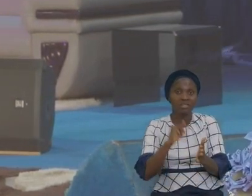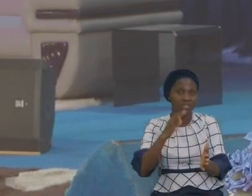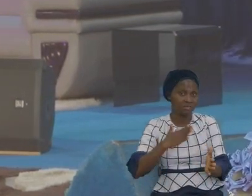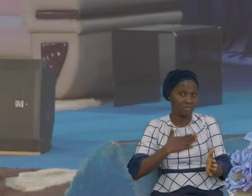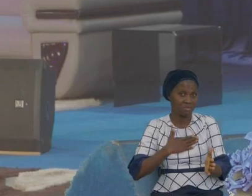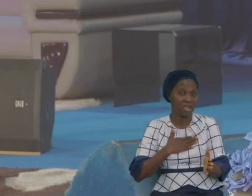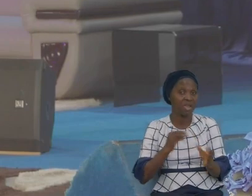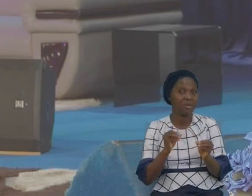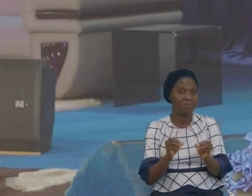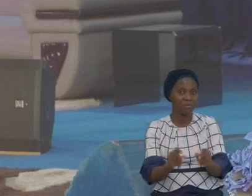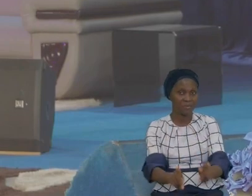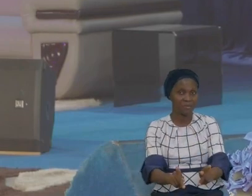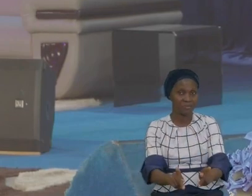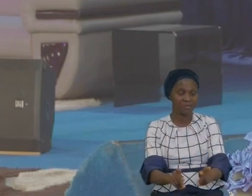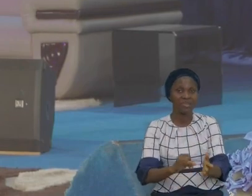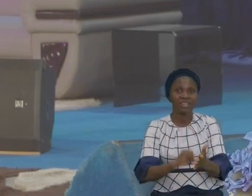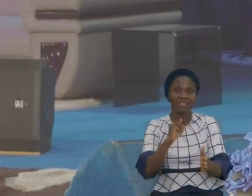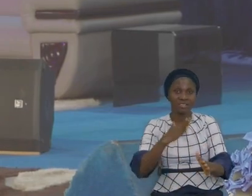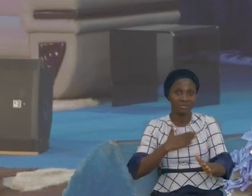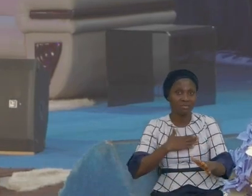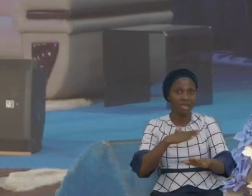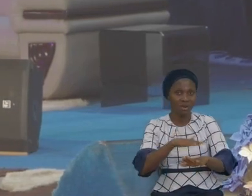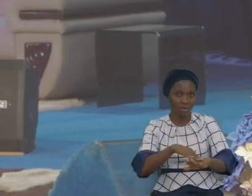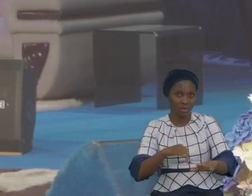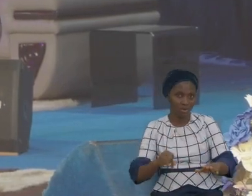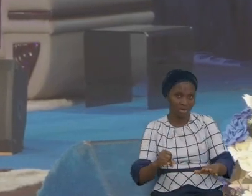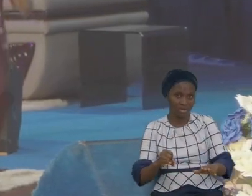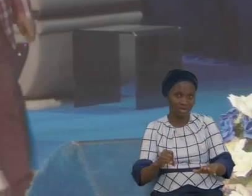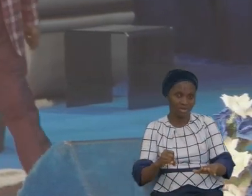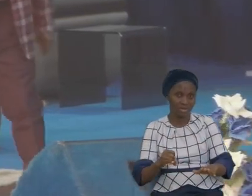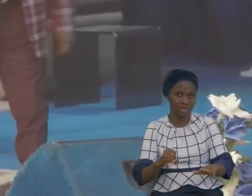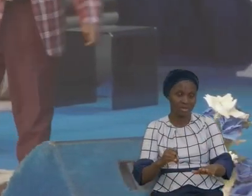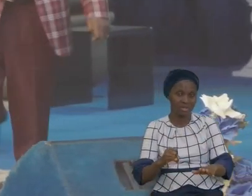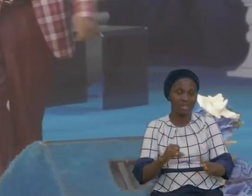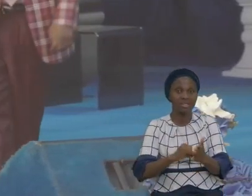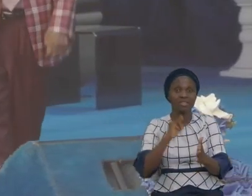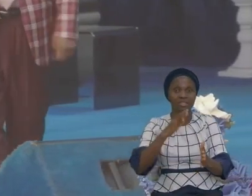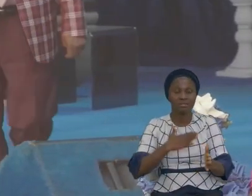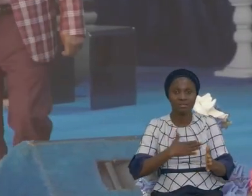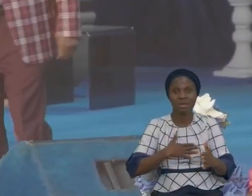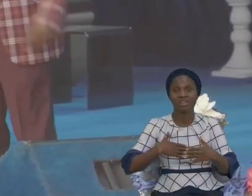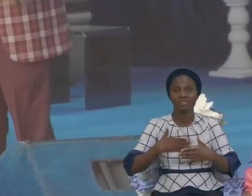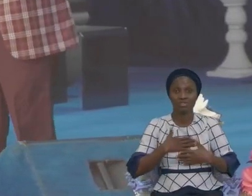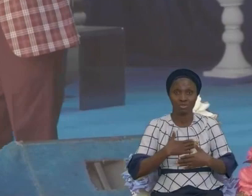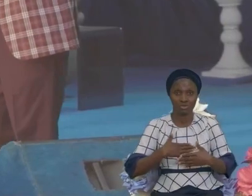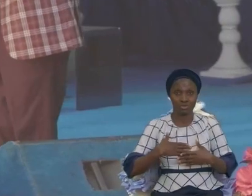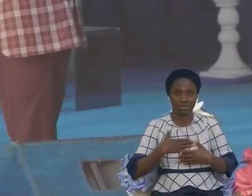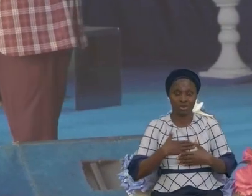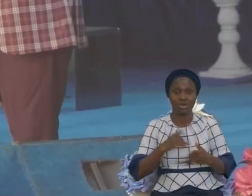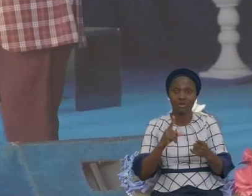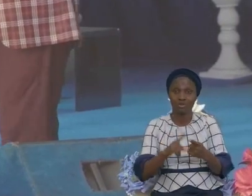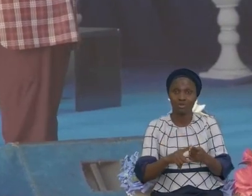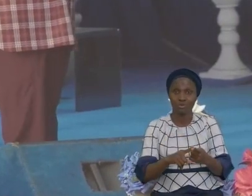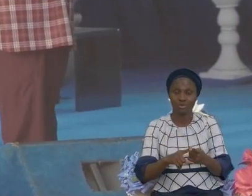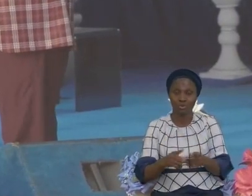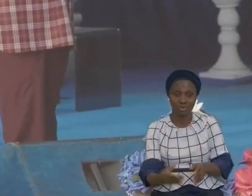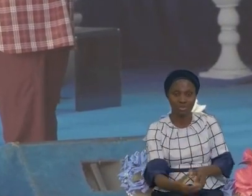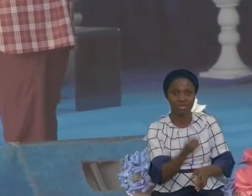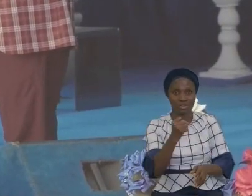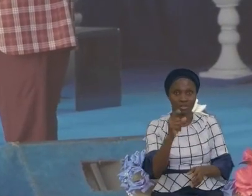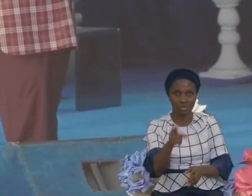my joy to take you from where you are and to tell you, come